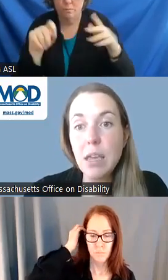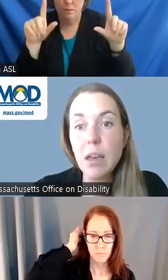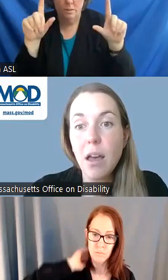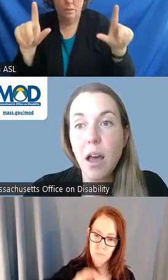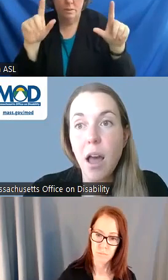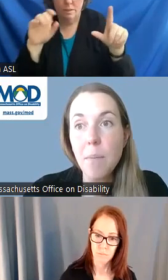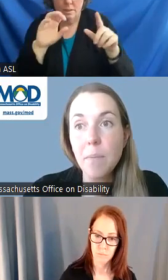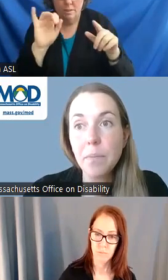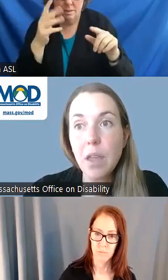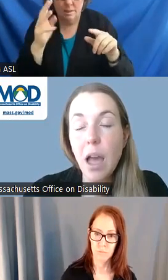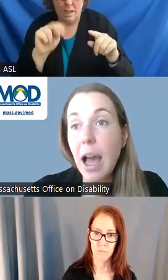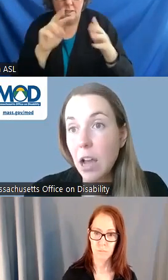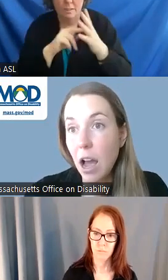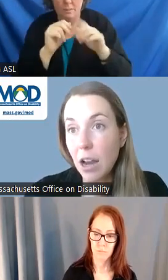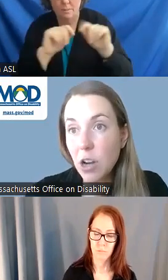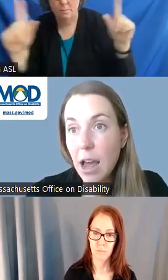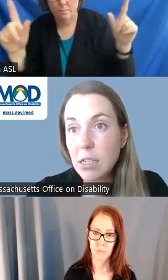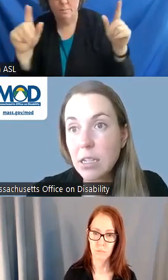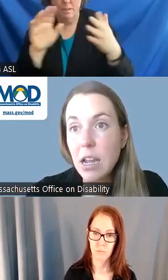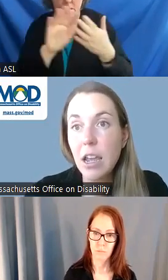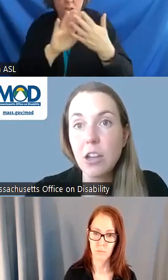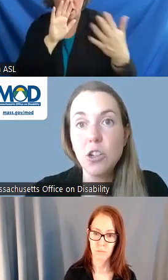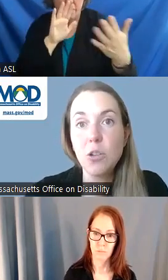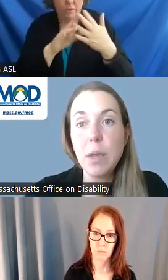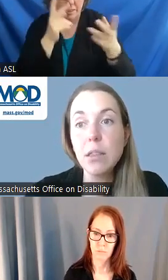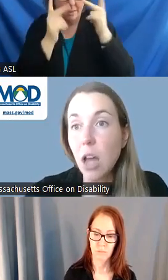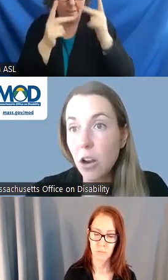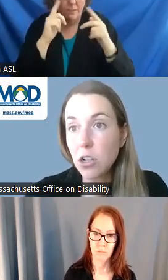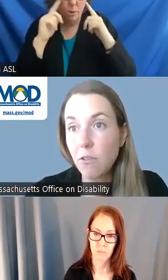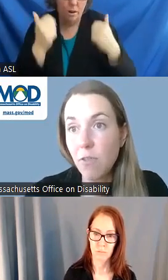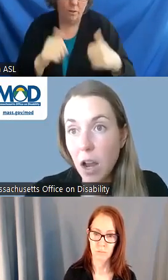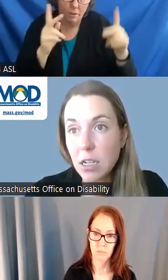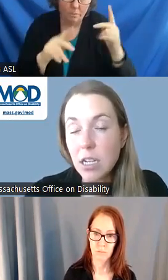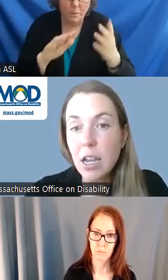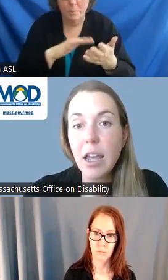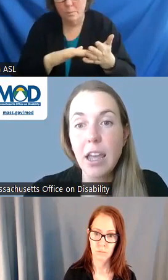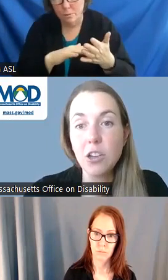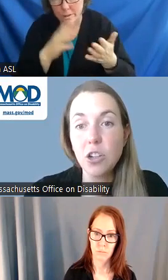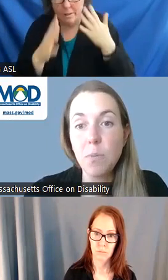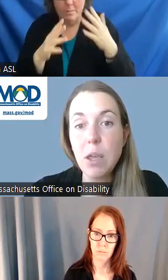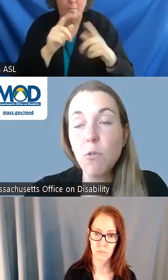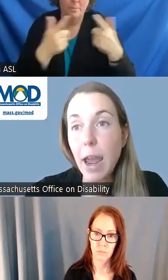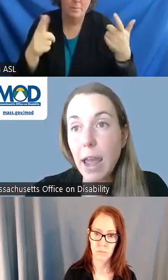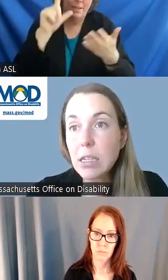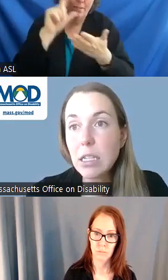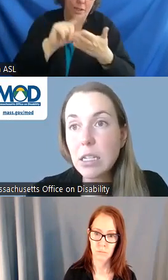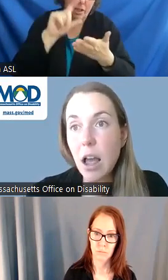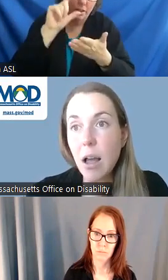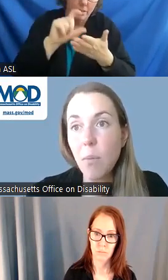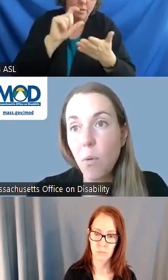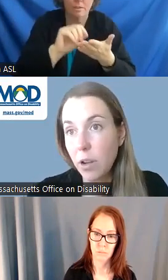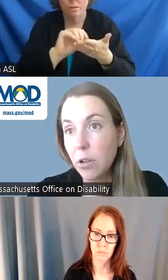should be high contrast, it should be large font, it should be